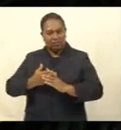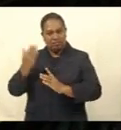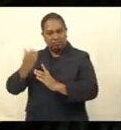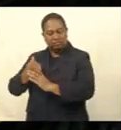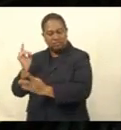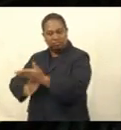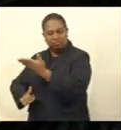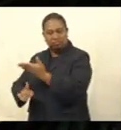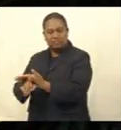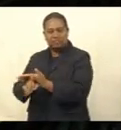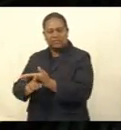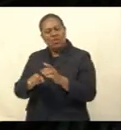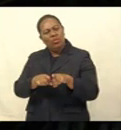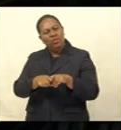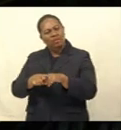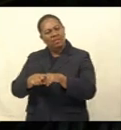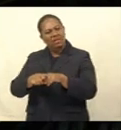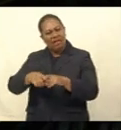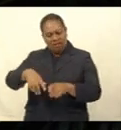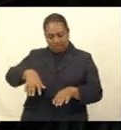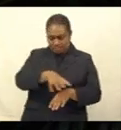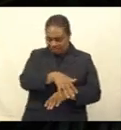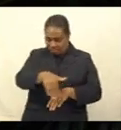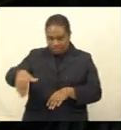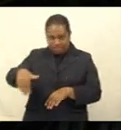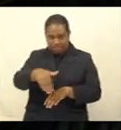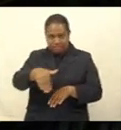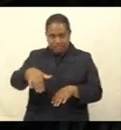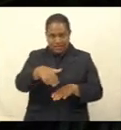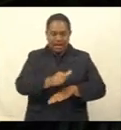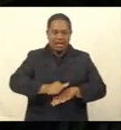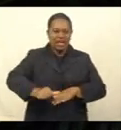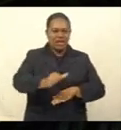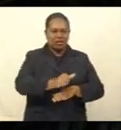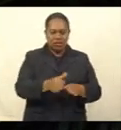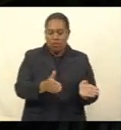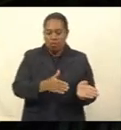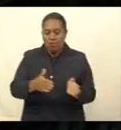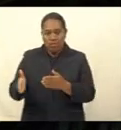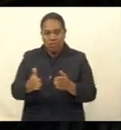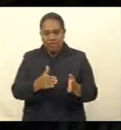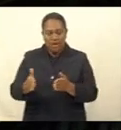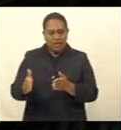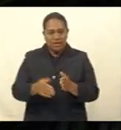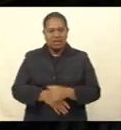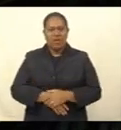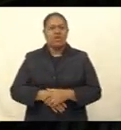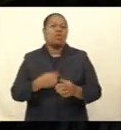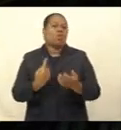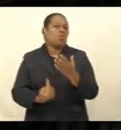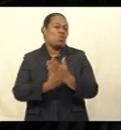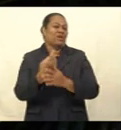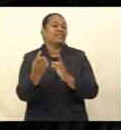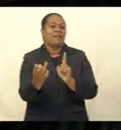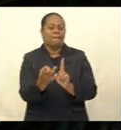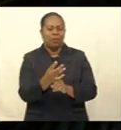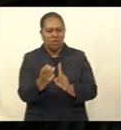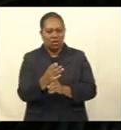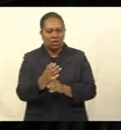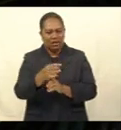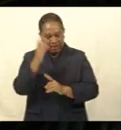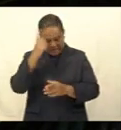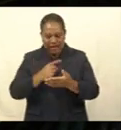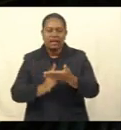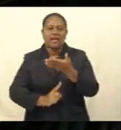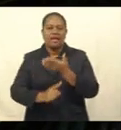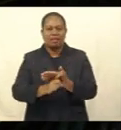will mean that within these containment areas, movement for essential purposes only may resume.